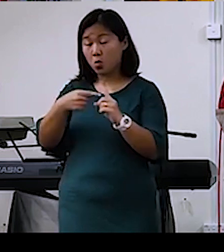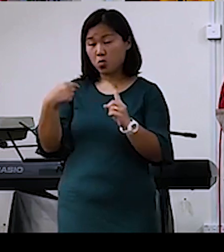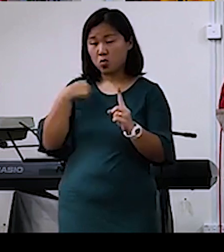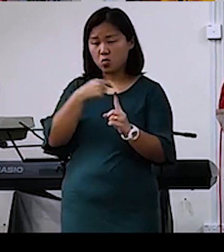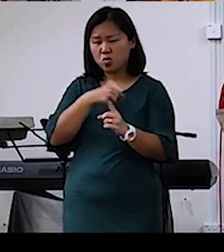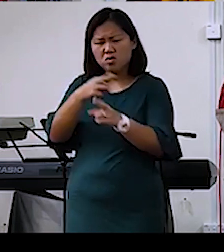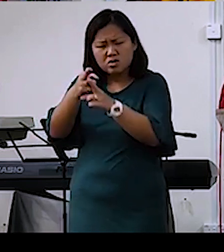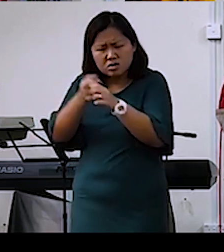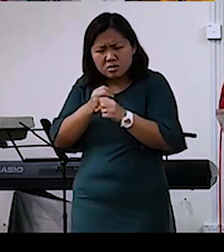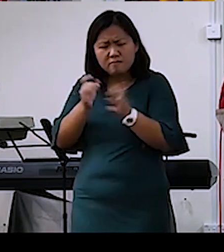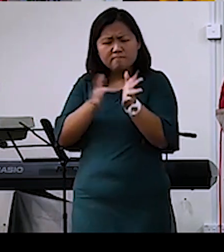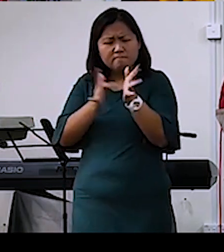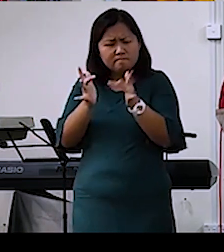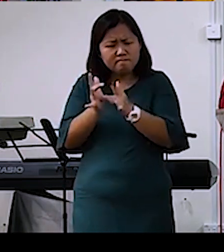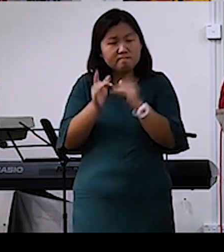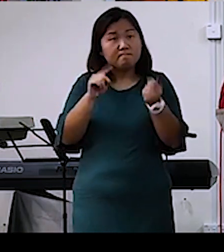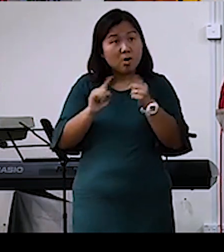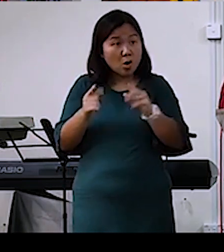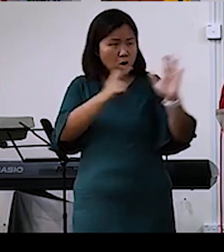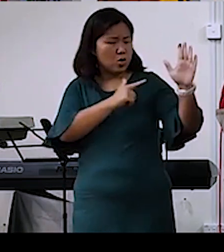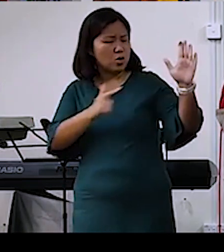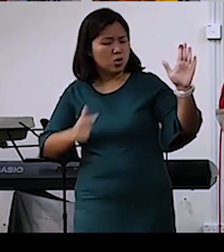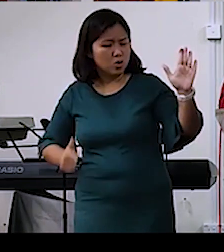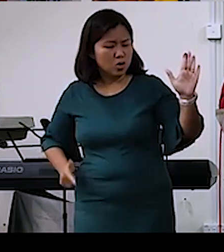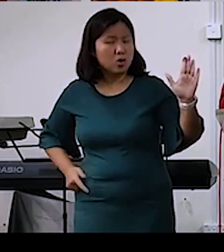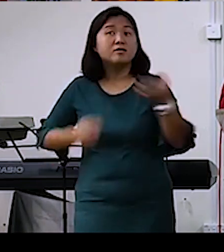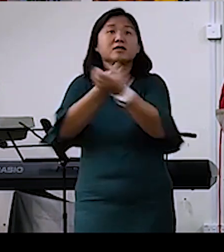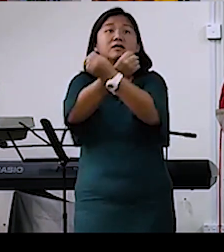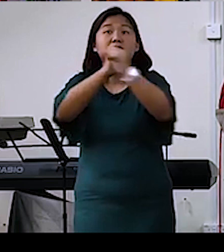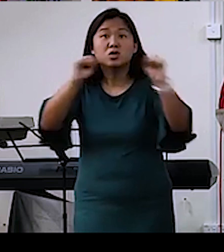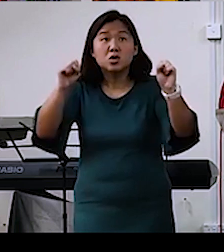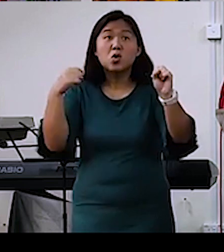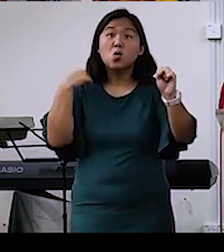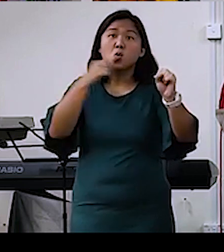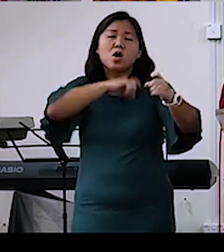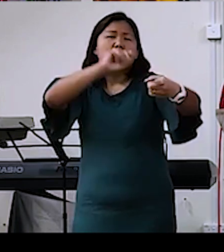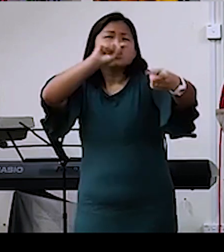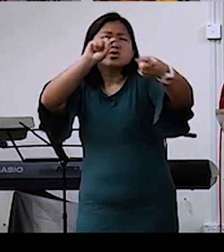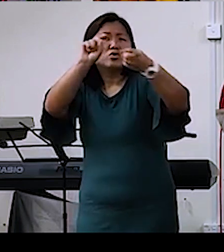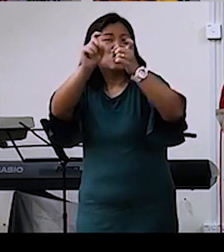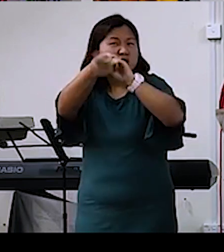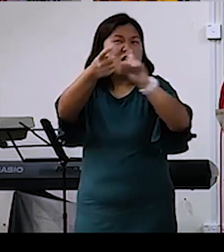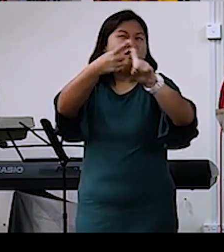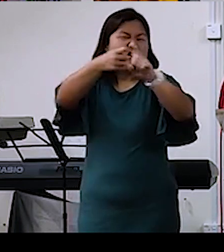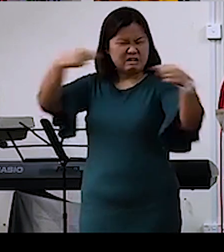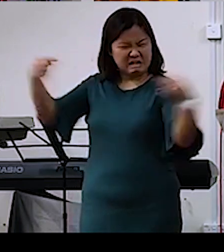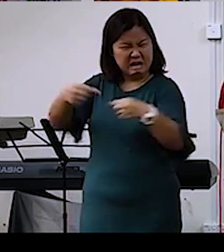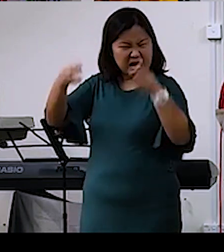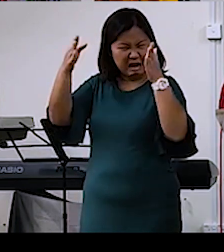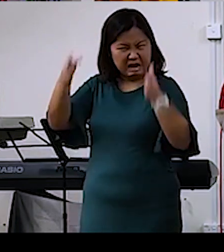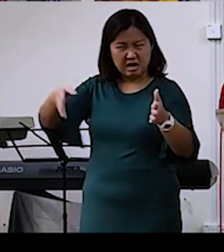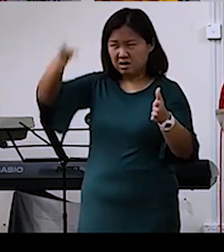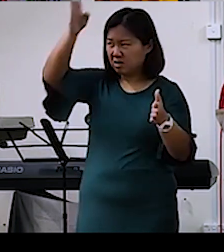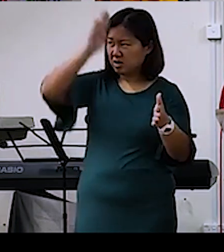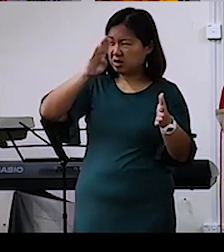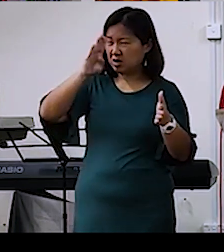Christ as our Lord and Savior, you know, hallelujah, supernaturally, we are transformed from enemies of God or